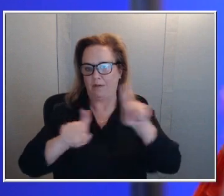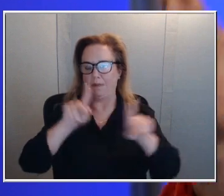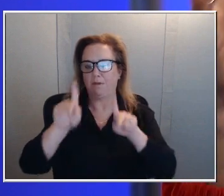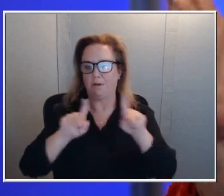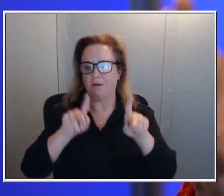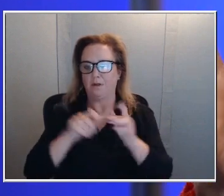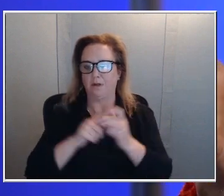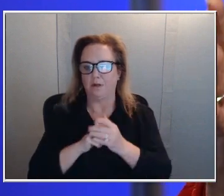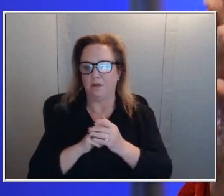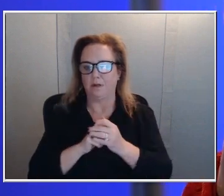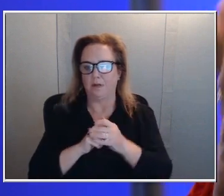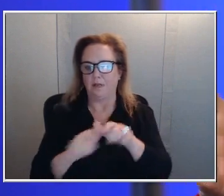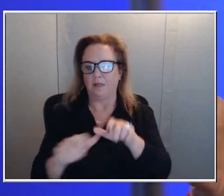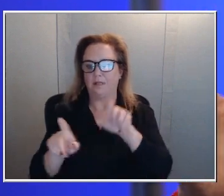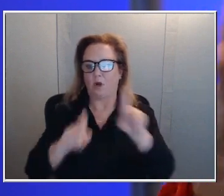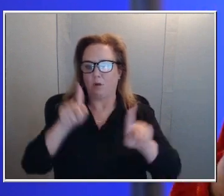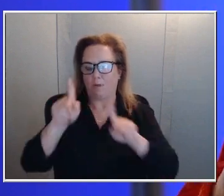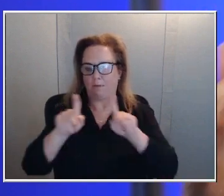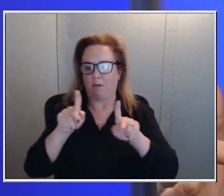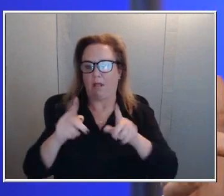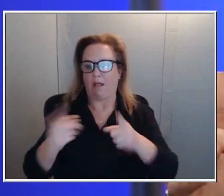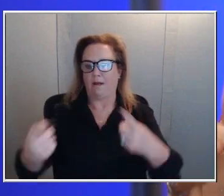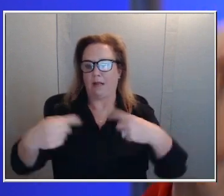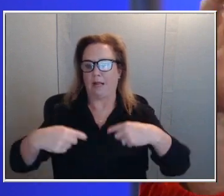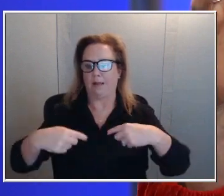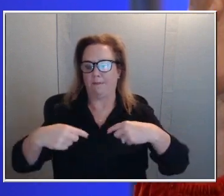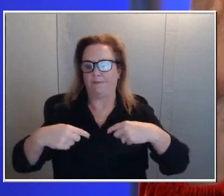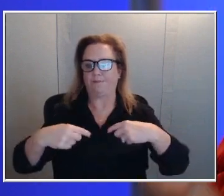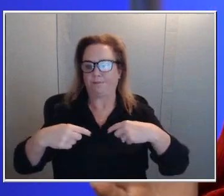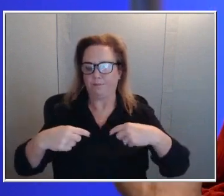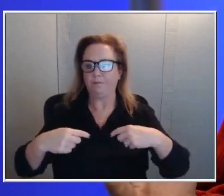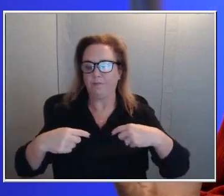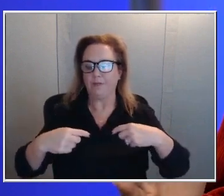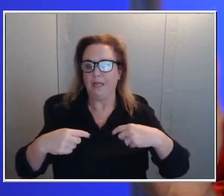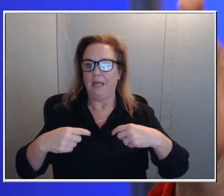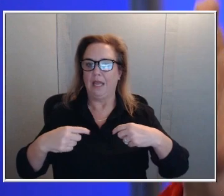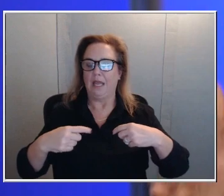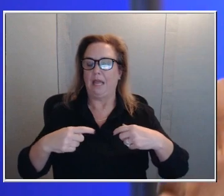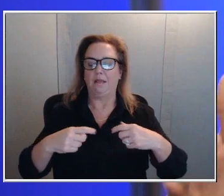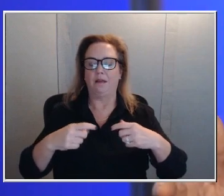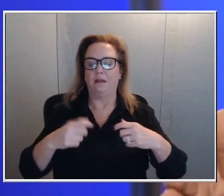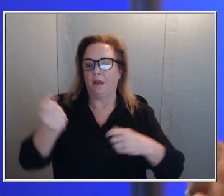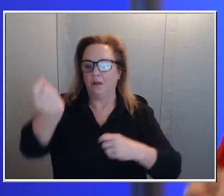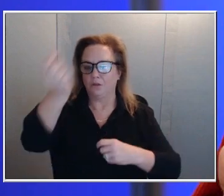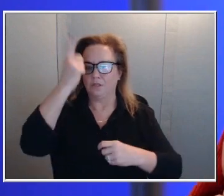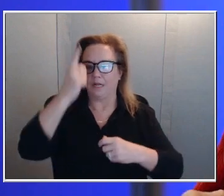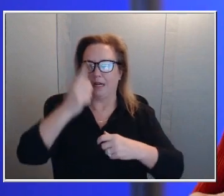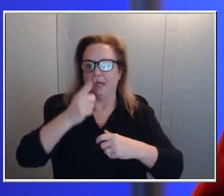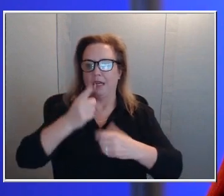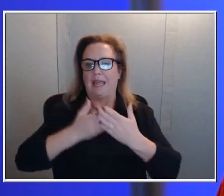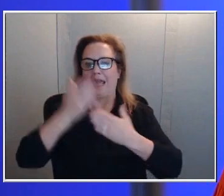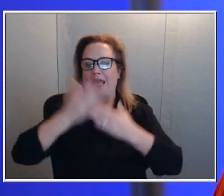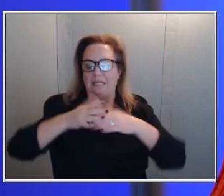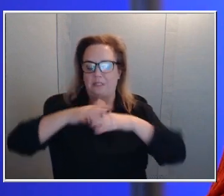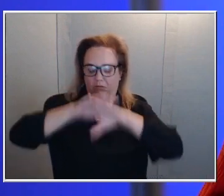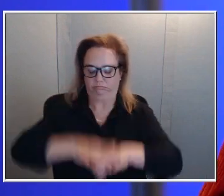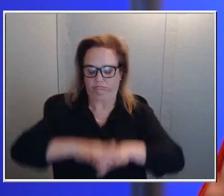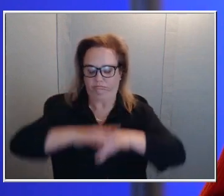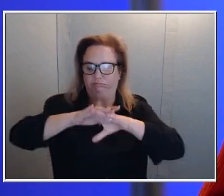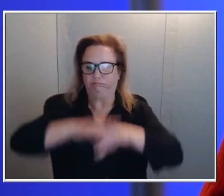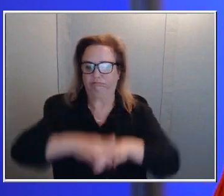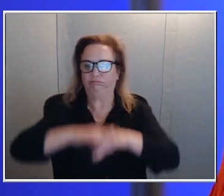And these are people that have come in and have left with the simple exercise of hands-on CPR. And